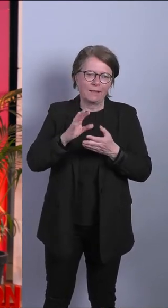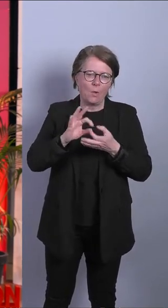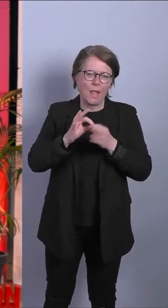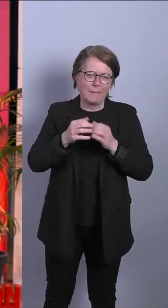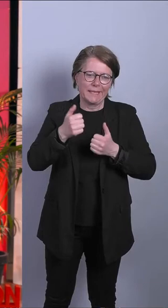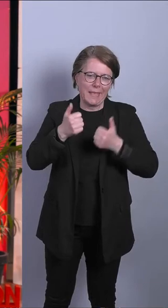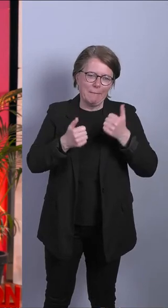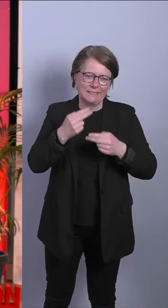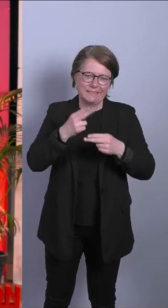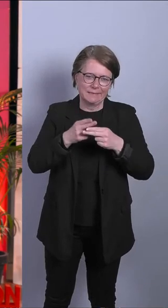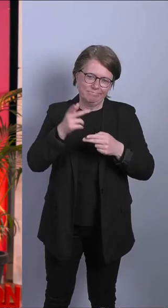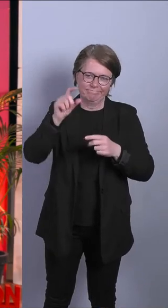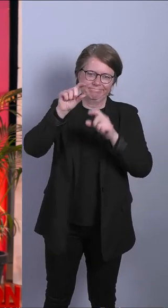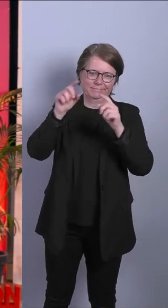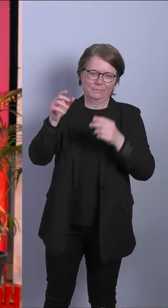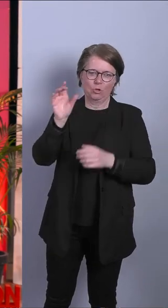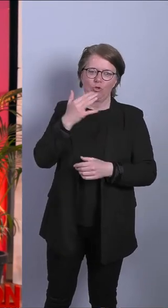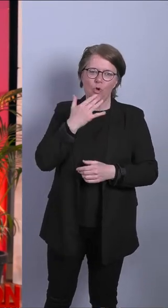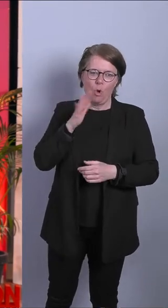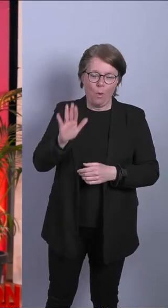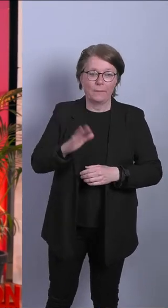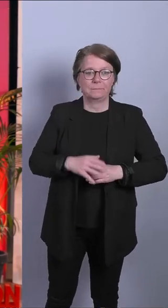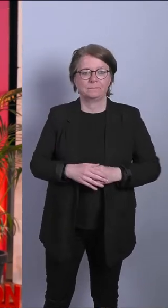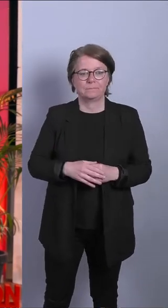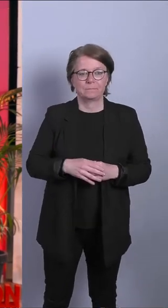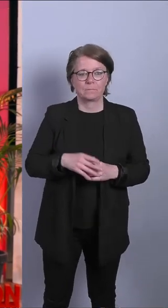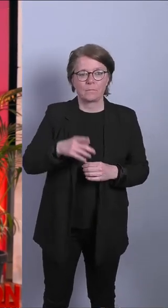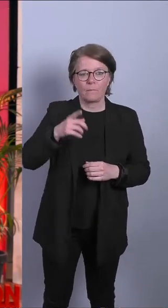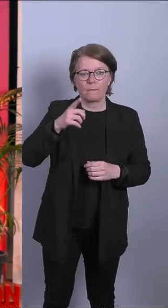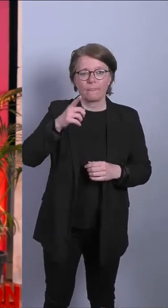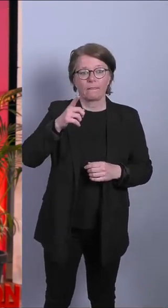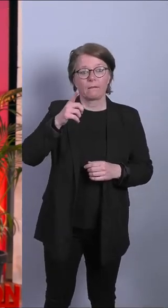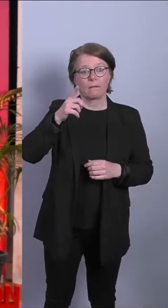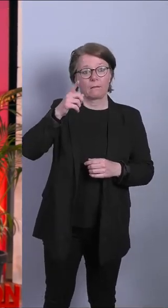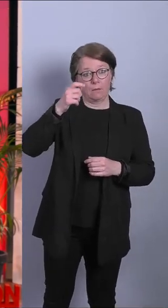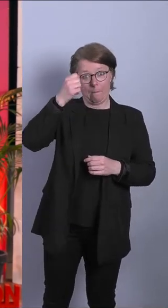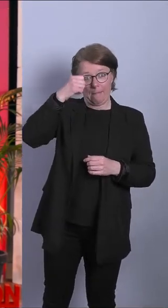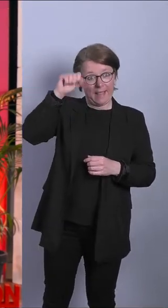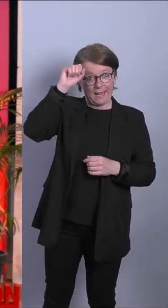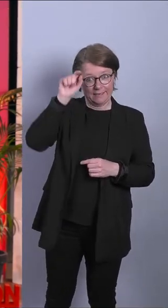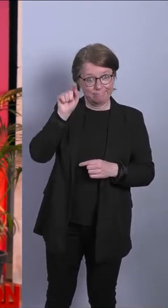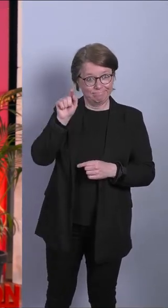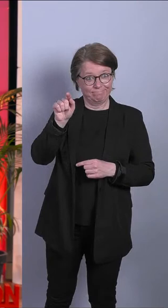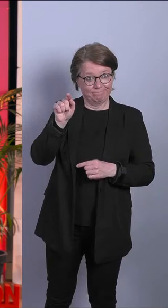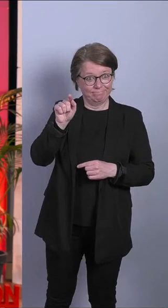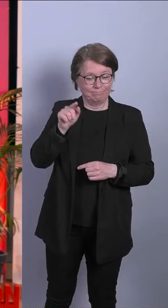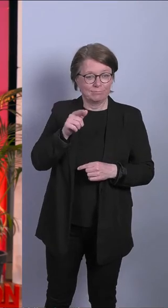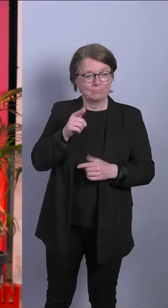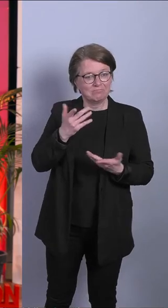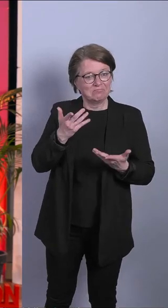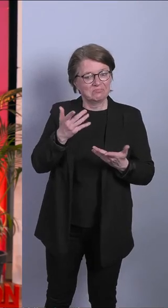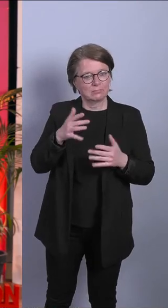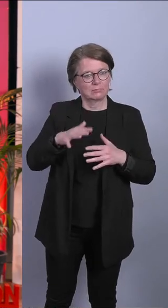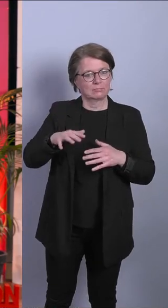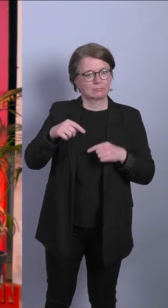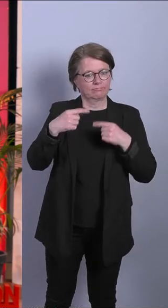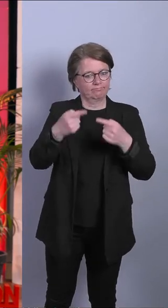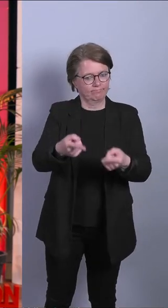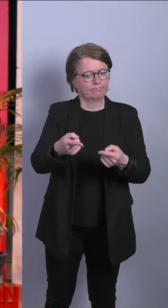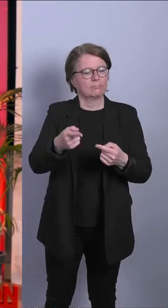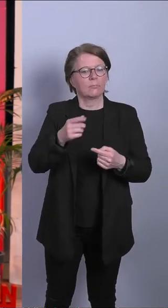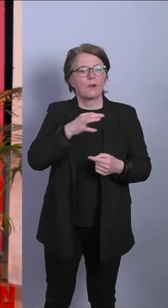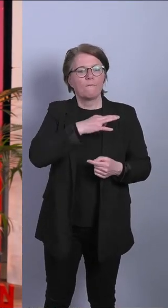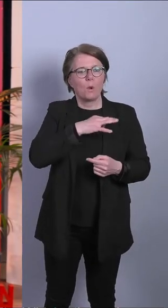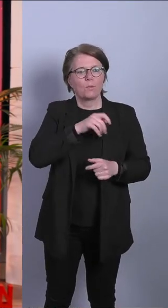You have a colleague from Berlin who's also a volunteer at the Special Olympic World Games 2023, and